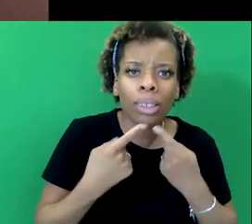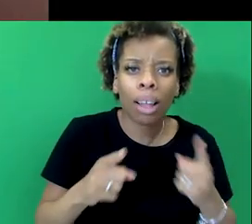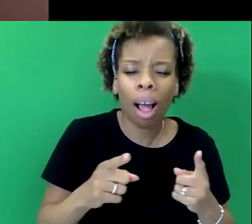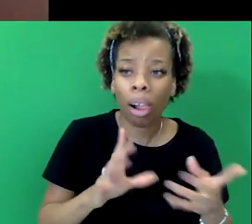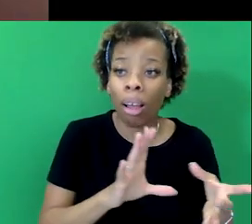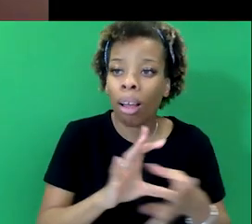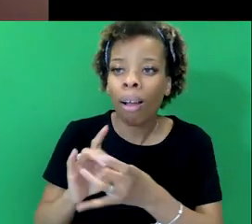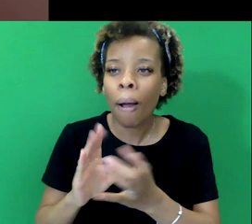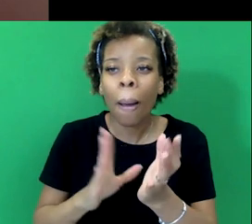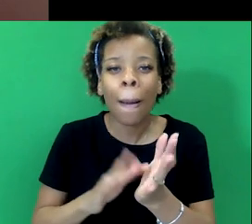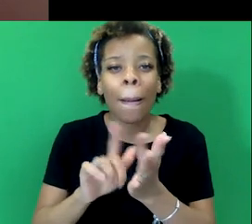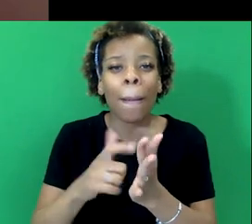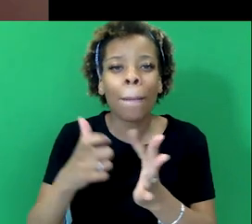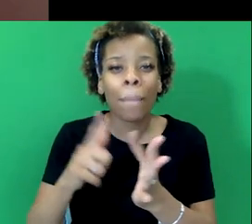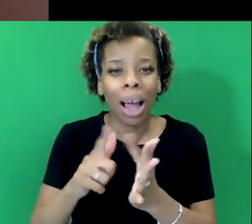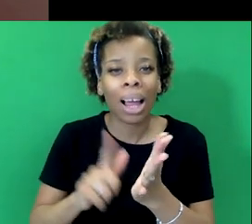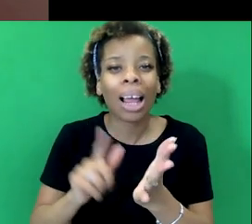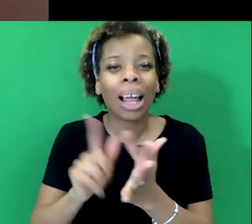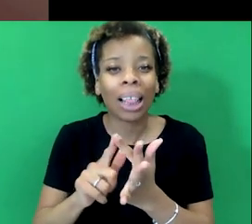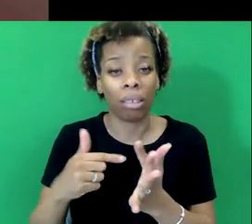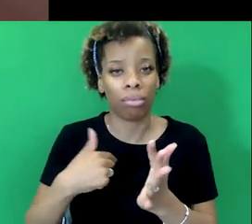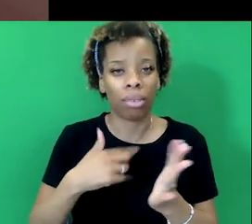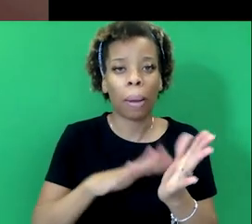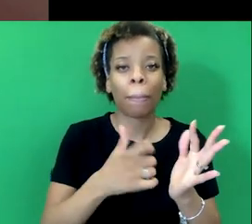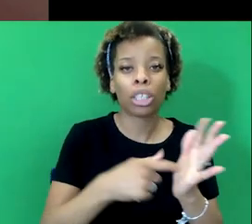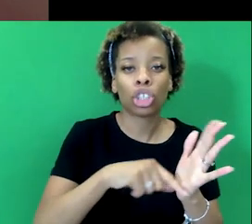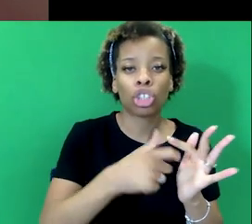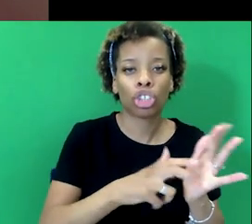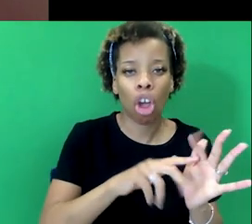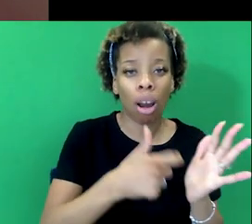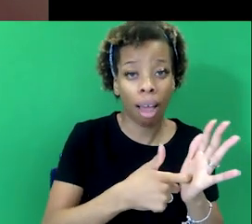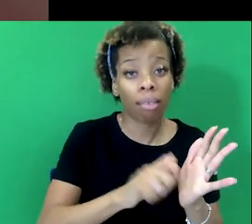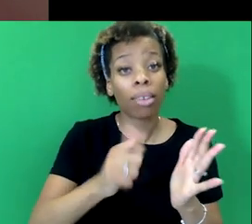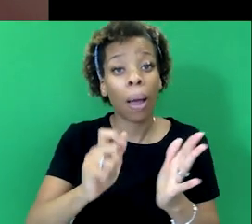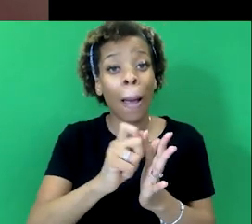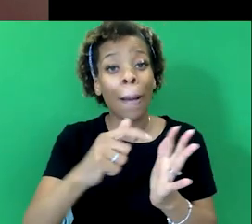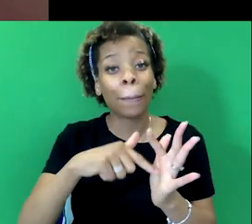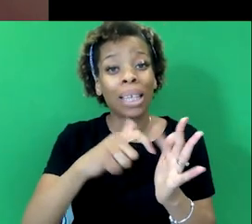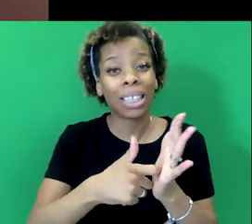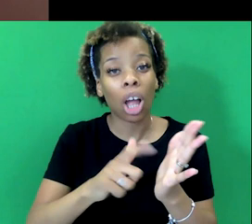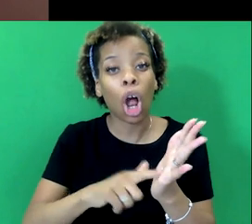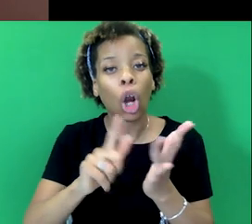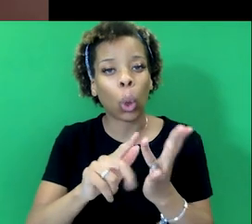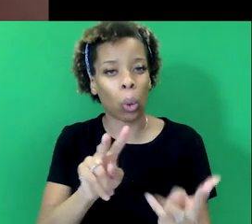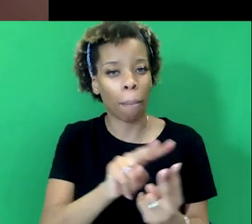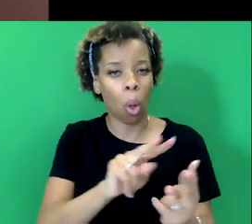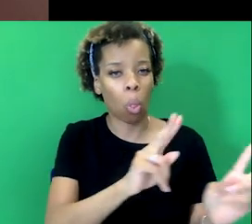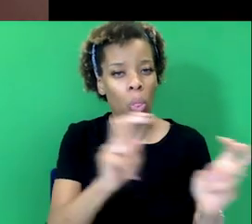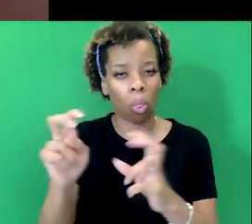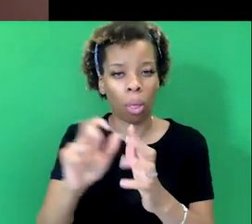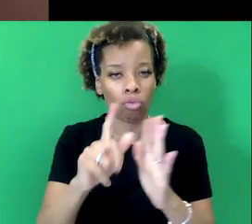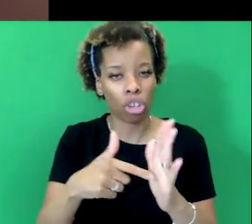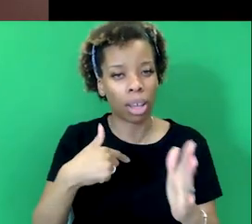particular. Yeah. So I worked on Mr. Turner and then straight into Peterloo. And I think that's what unites all of it. And I think that as